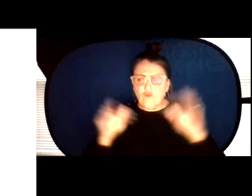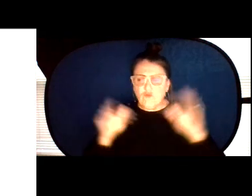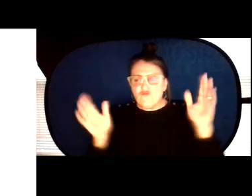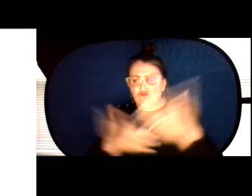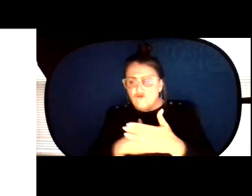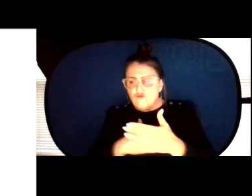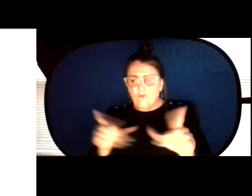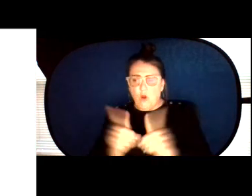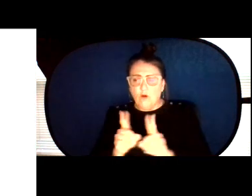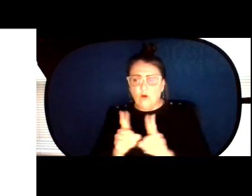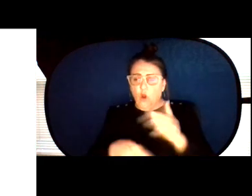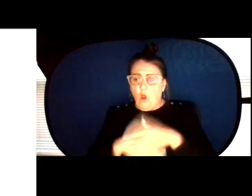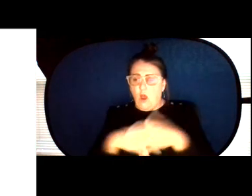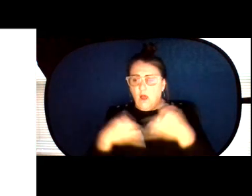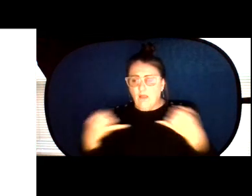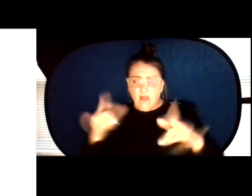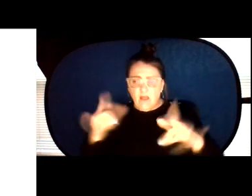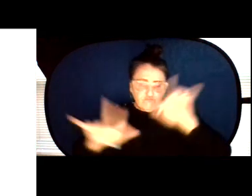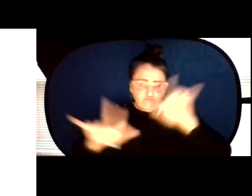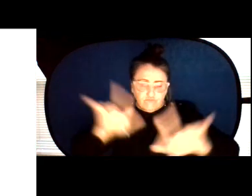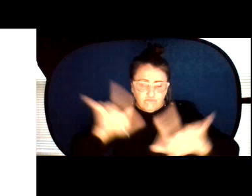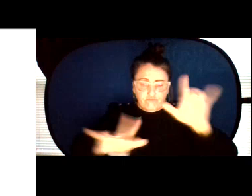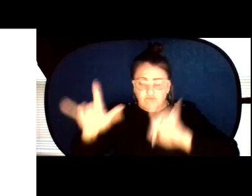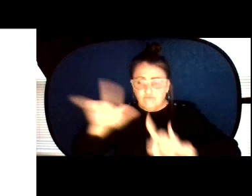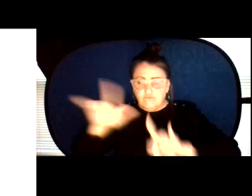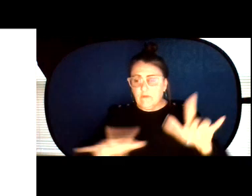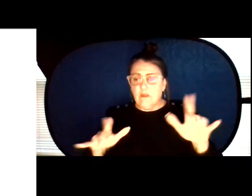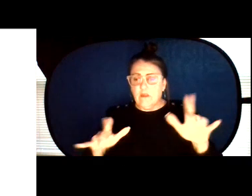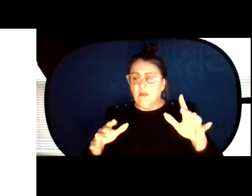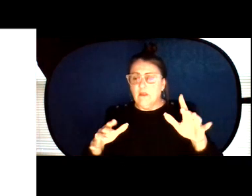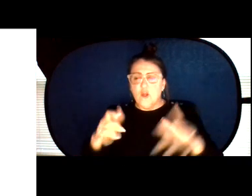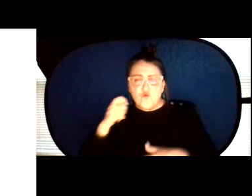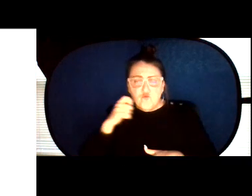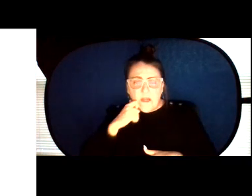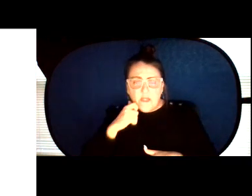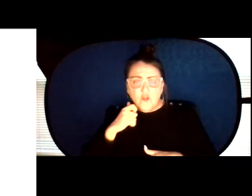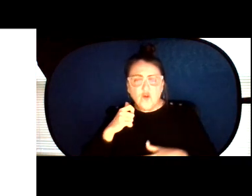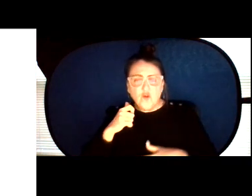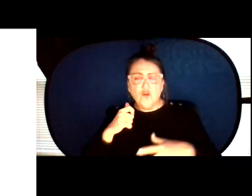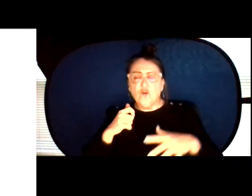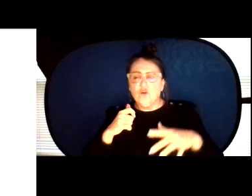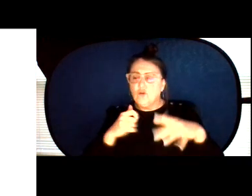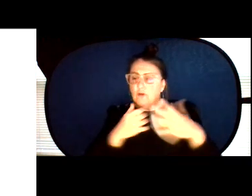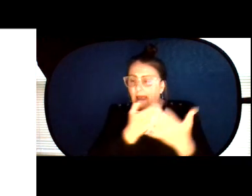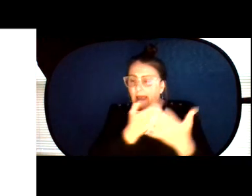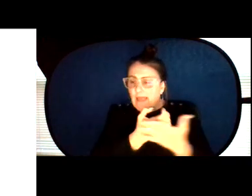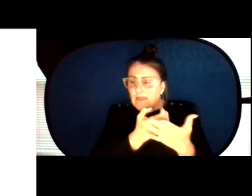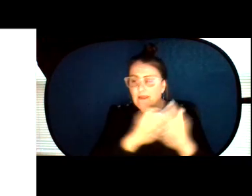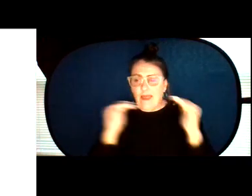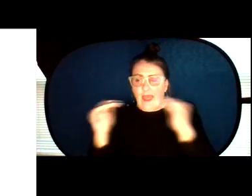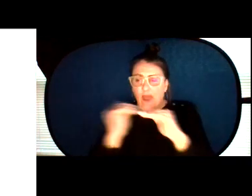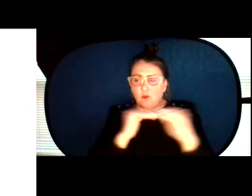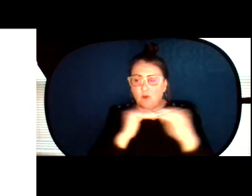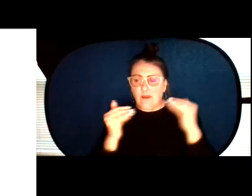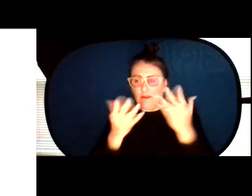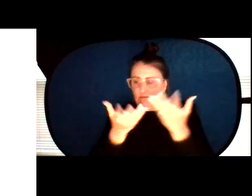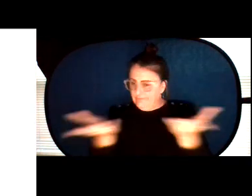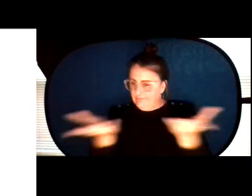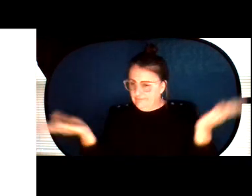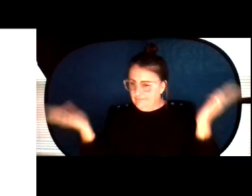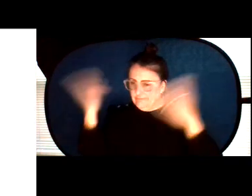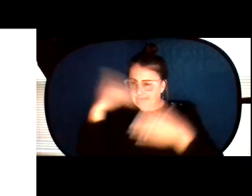well. And it's across racial and economic background. Equity means everyone, and